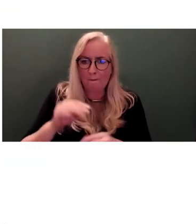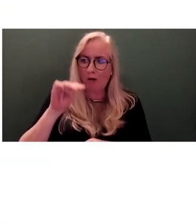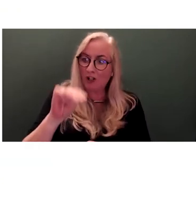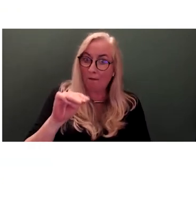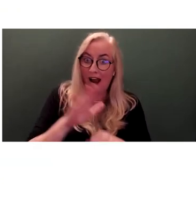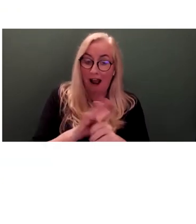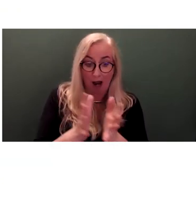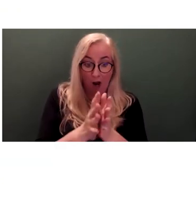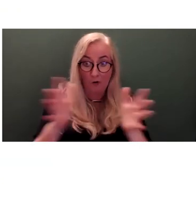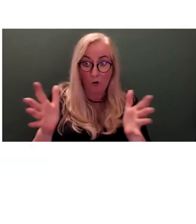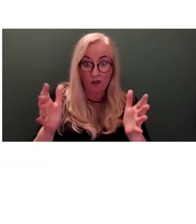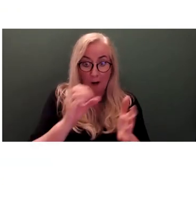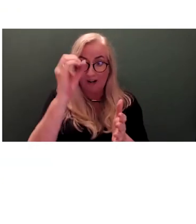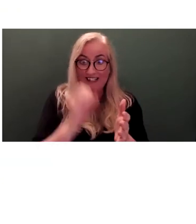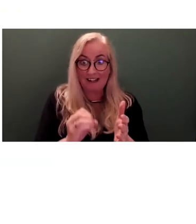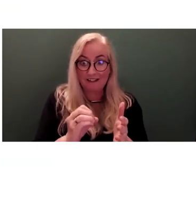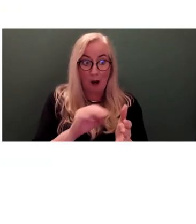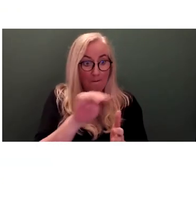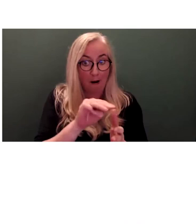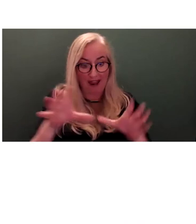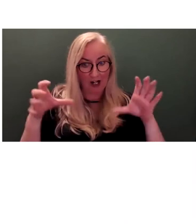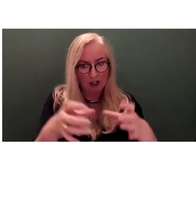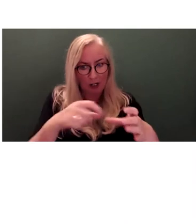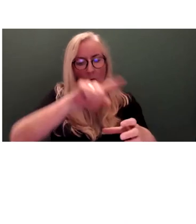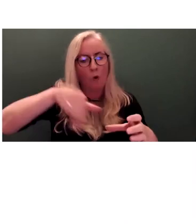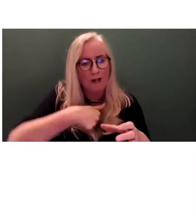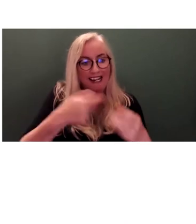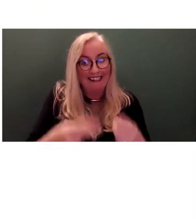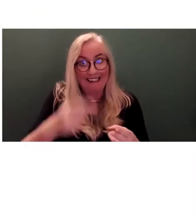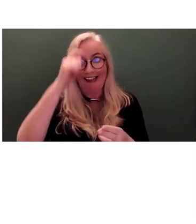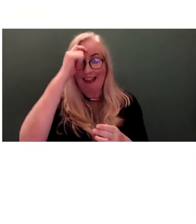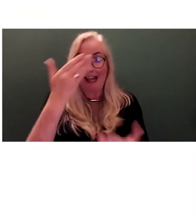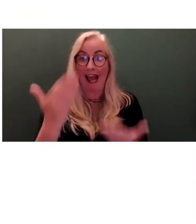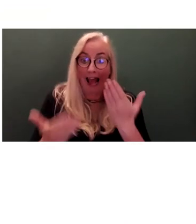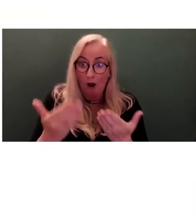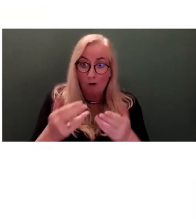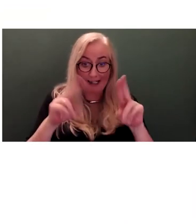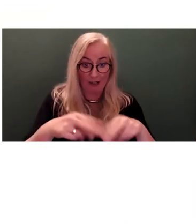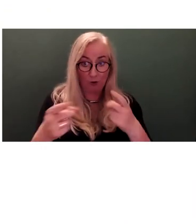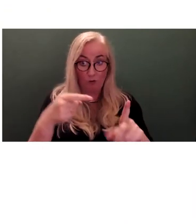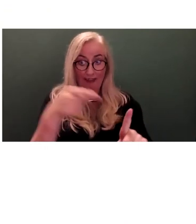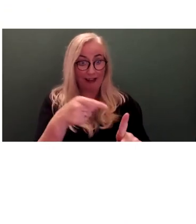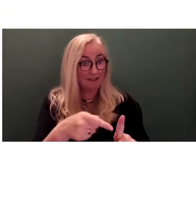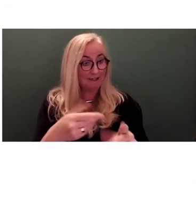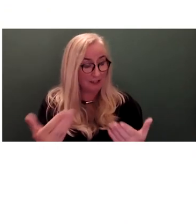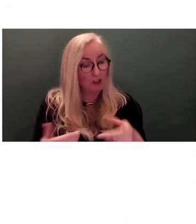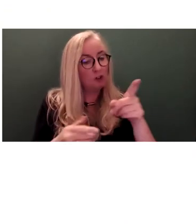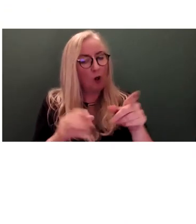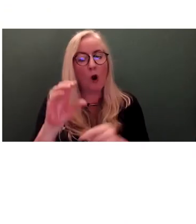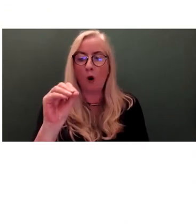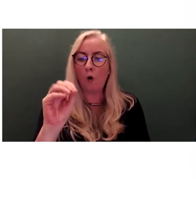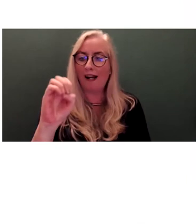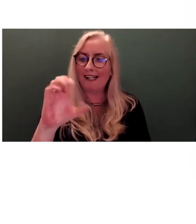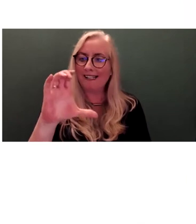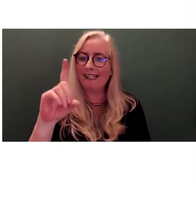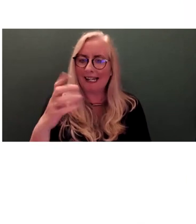share of the population? And we really need to think about how we do that. Thank you, Karen. And indeed, the OECD report has a number